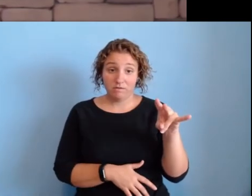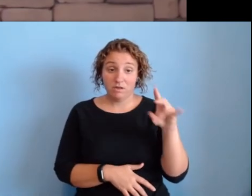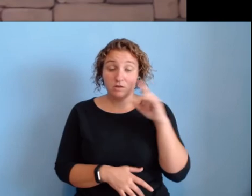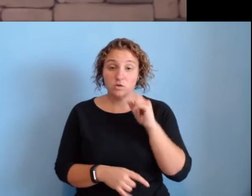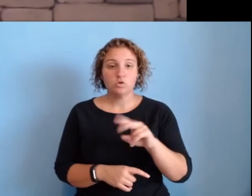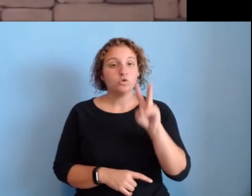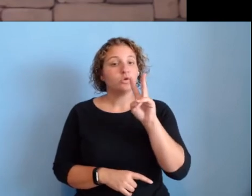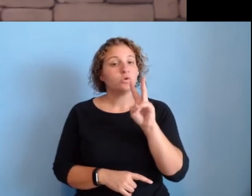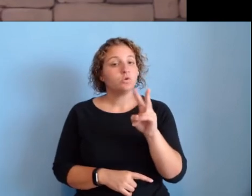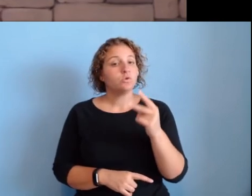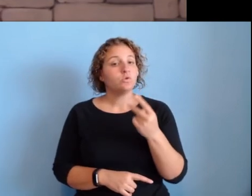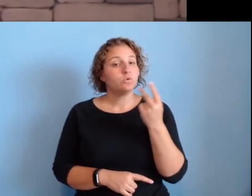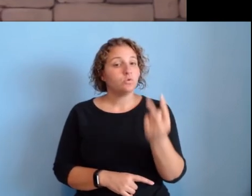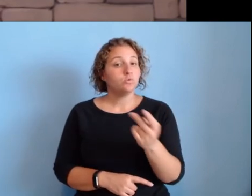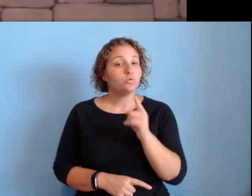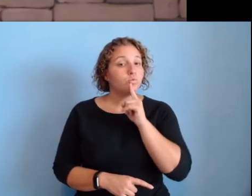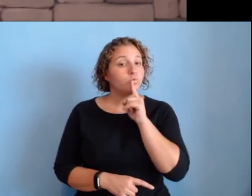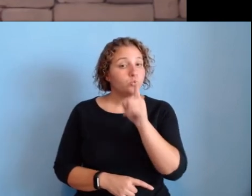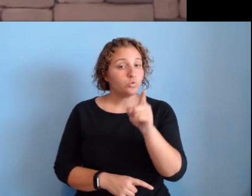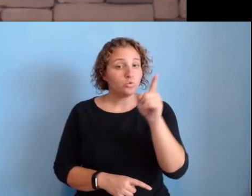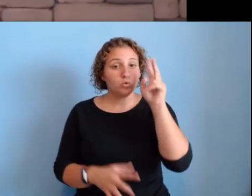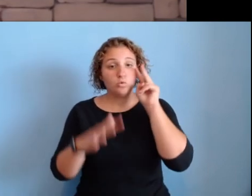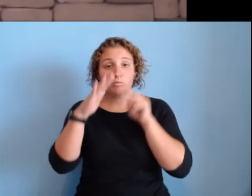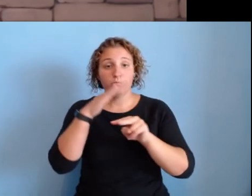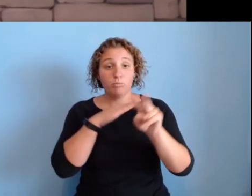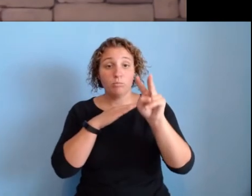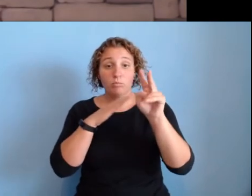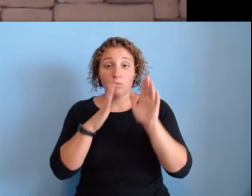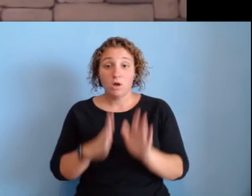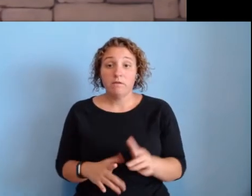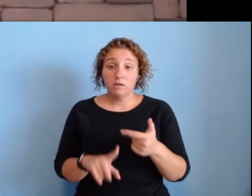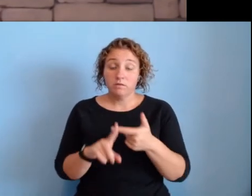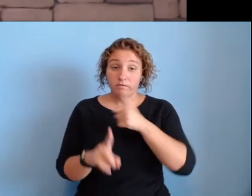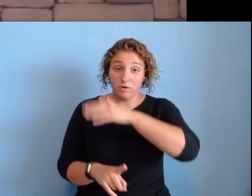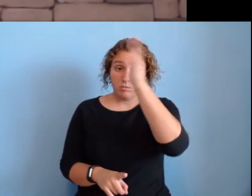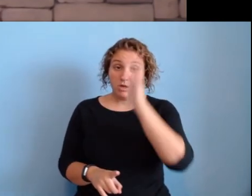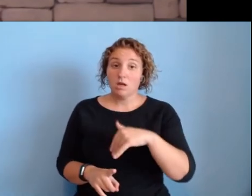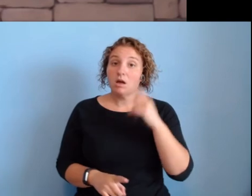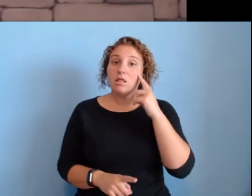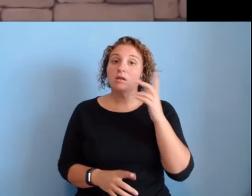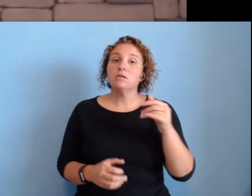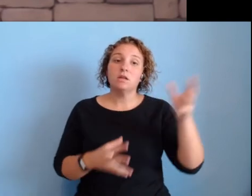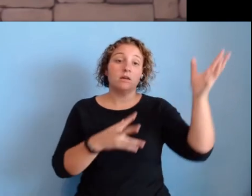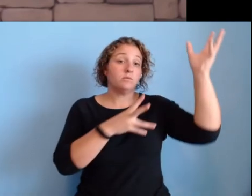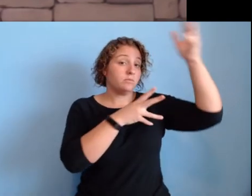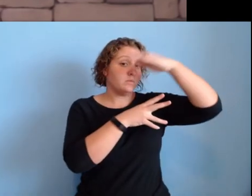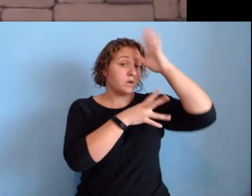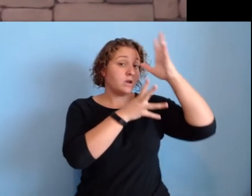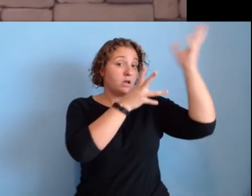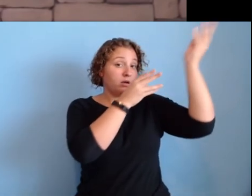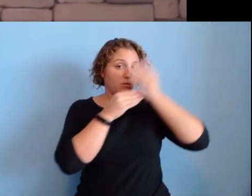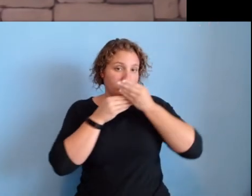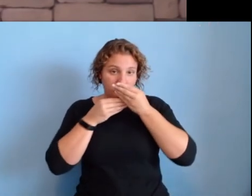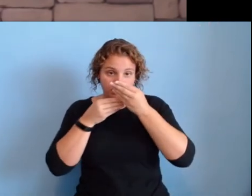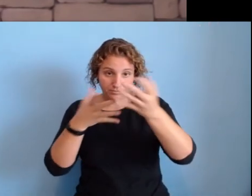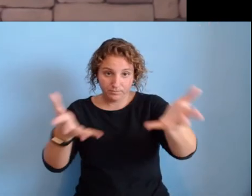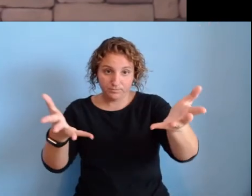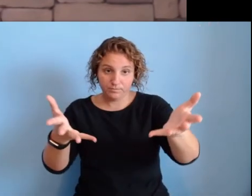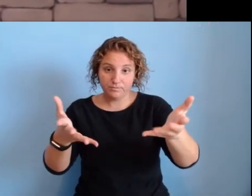prophesying during the first three and a half years of the tribulation for those who've been with us. Most feel perhaps Moses and Elijah will know when it happens.